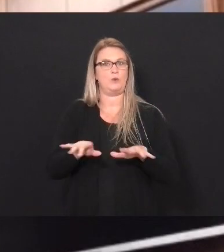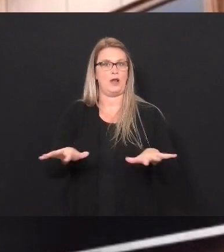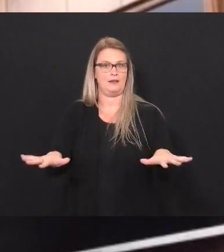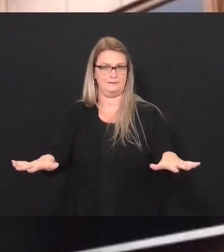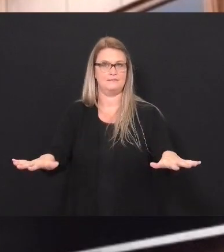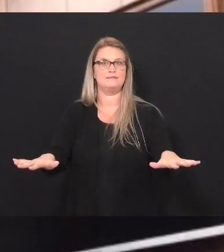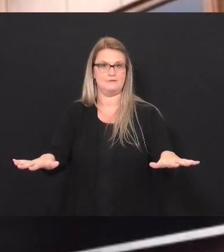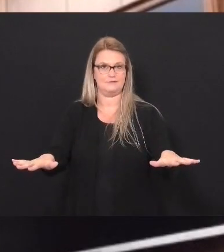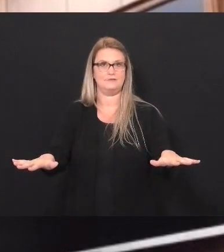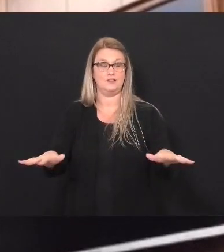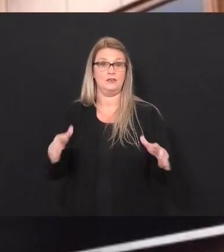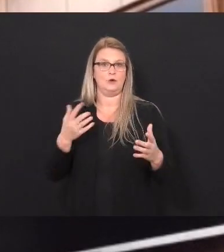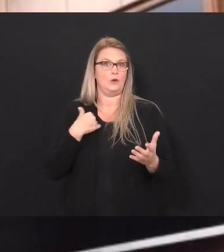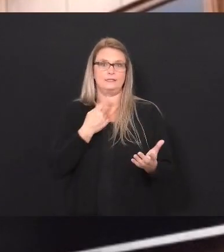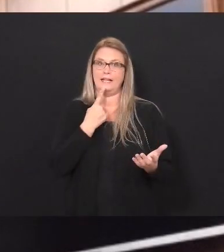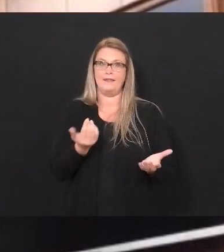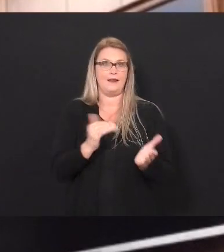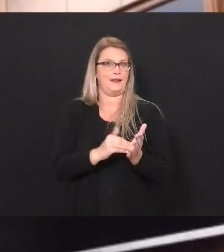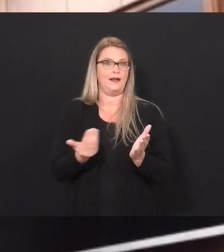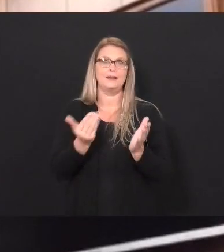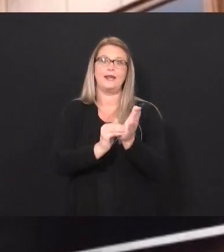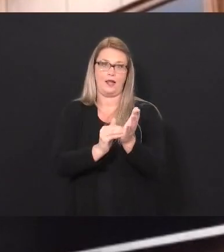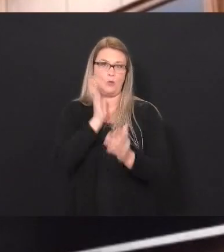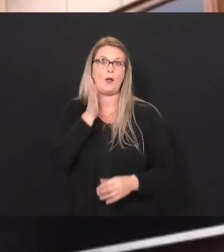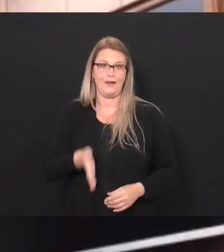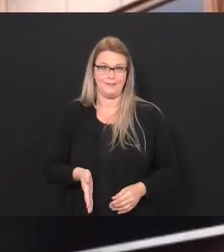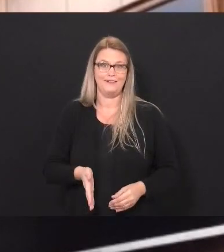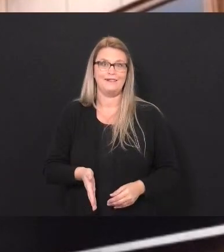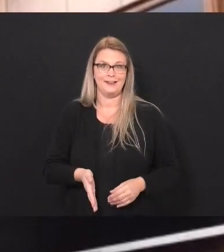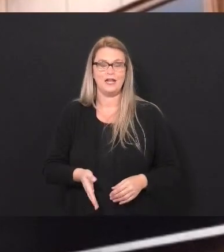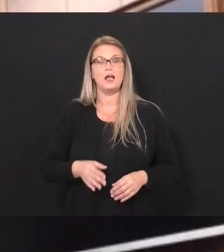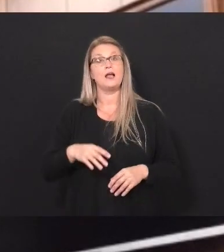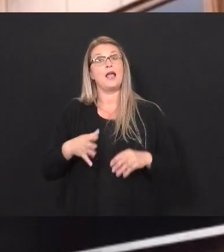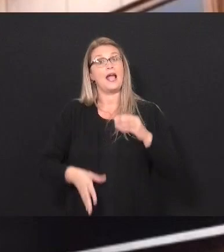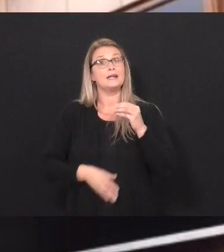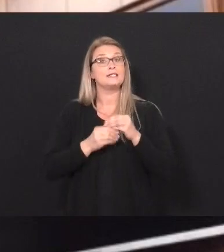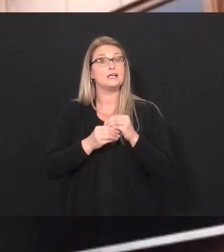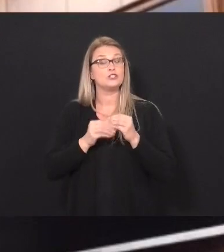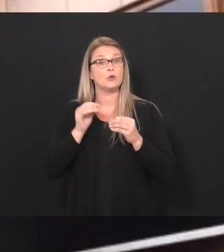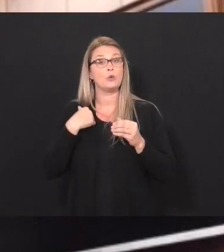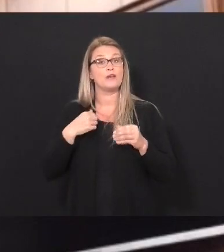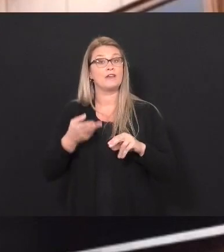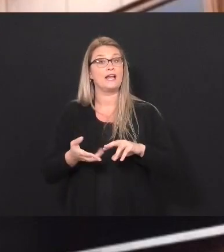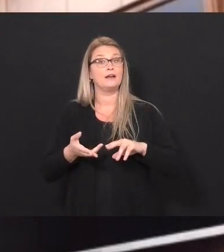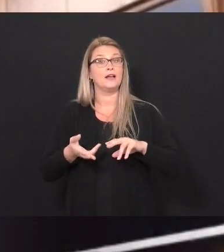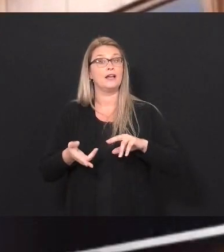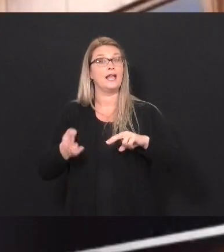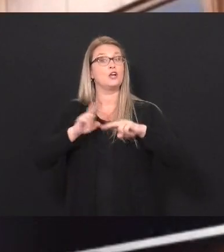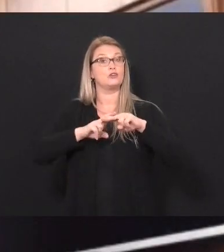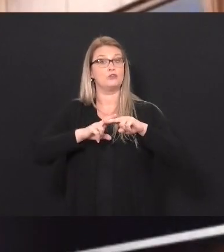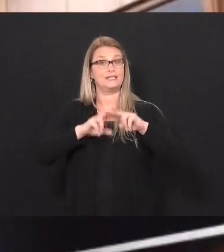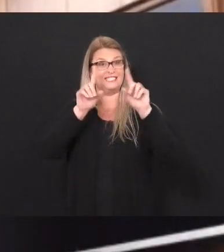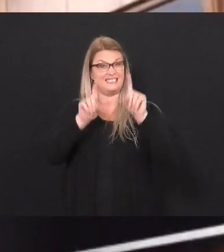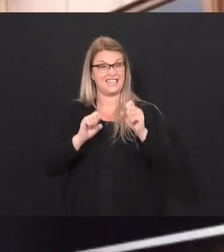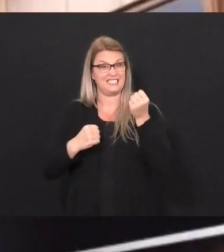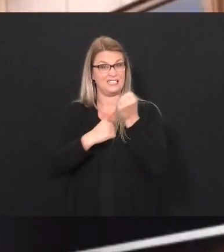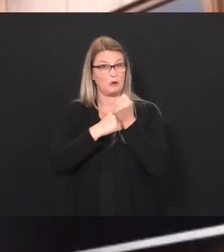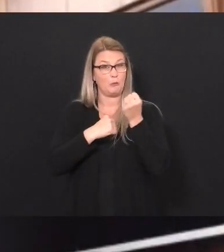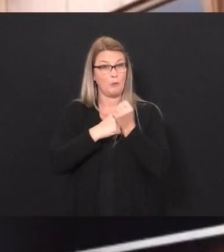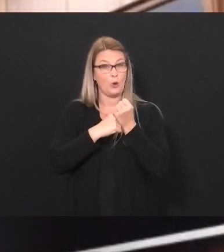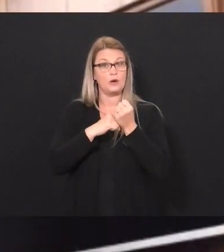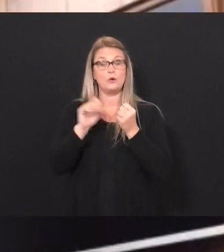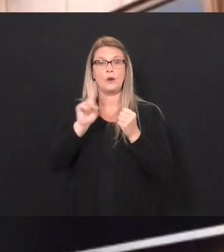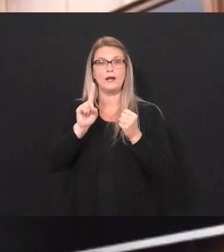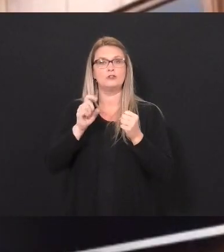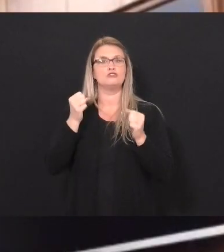and Dr. Schlemp continue to reinforce to us. In addition to that, we've increased testing support at